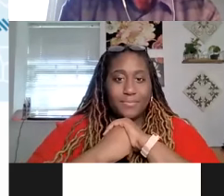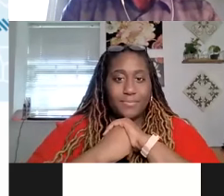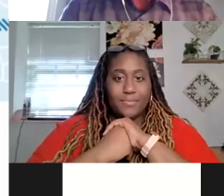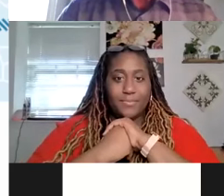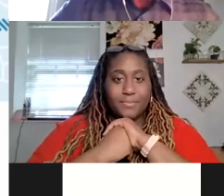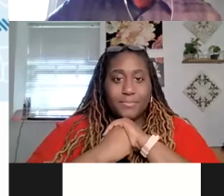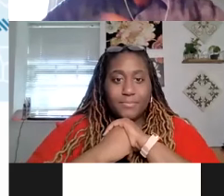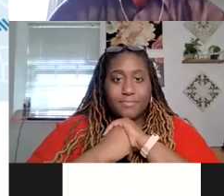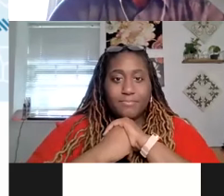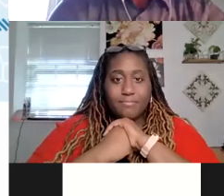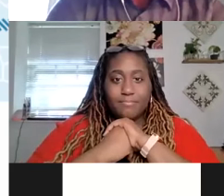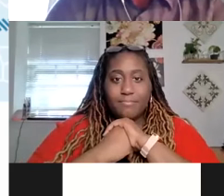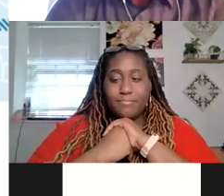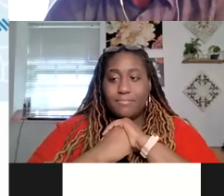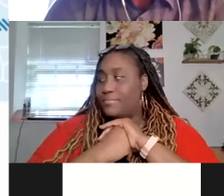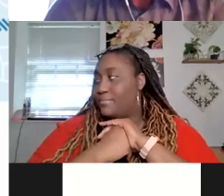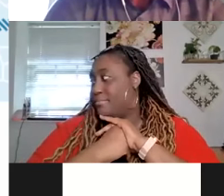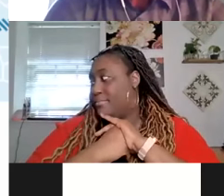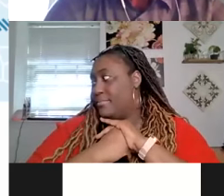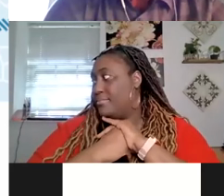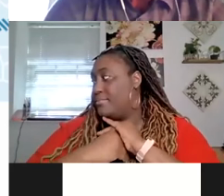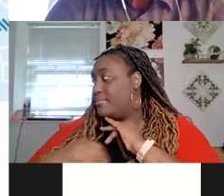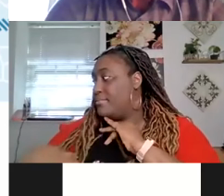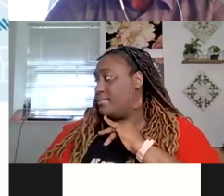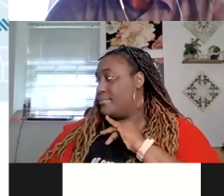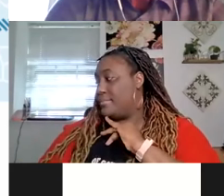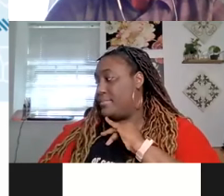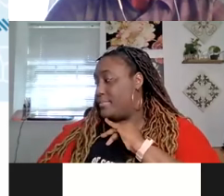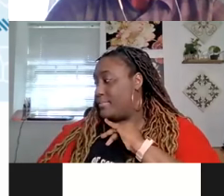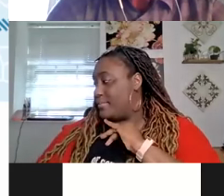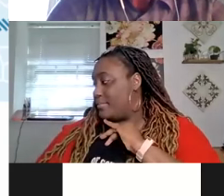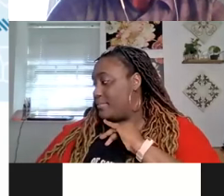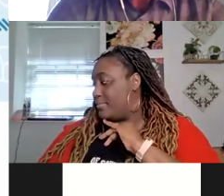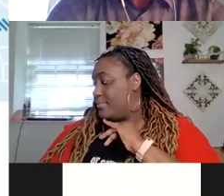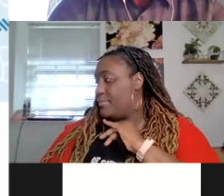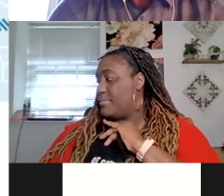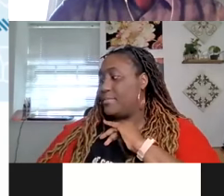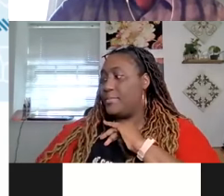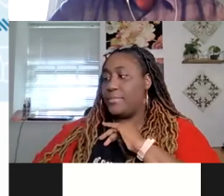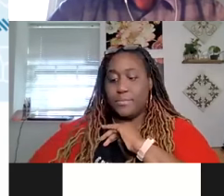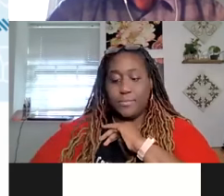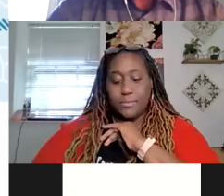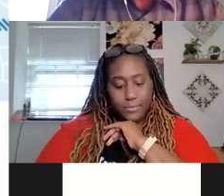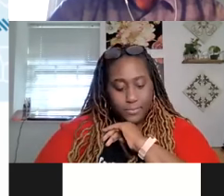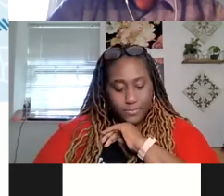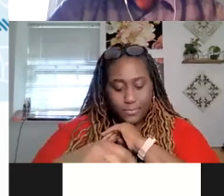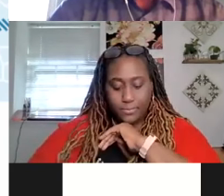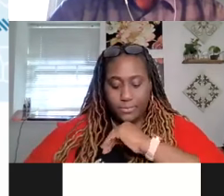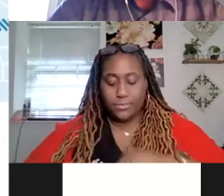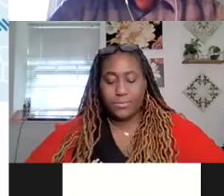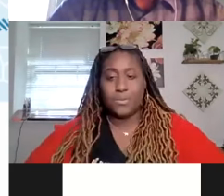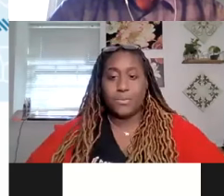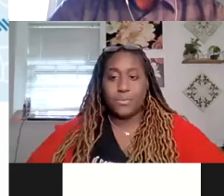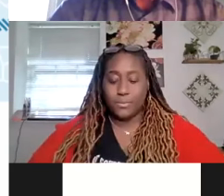it's a great question, it's such a thoughtful question. Yes, of course there are many assessments that we can use.